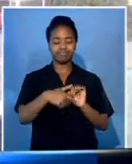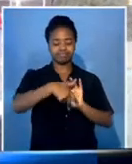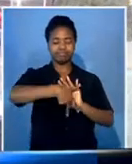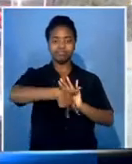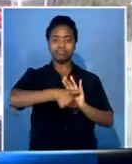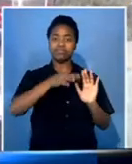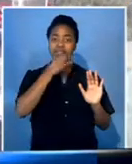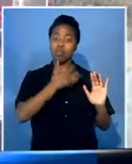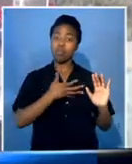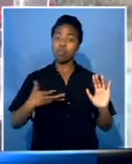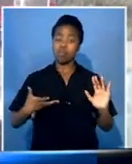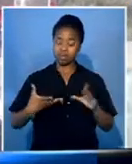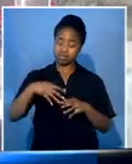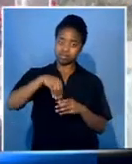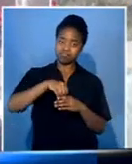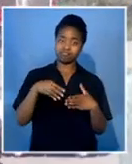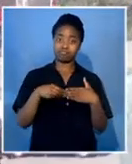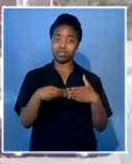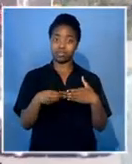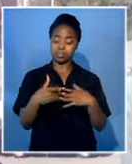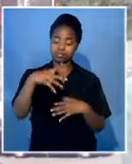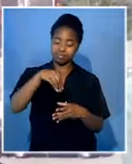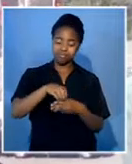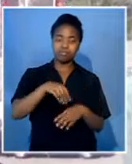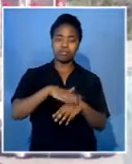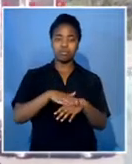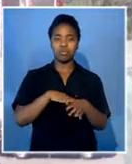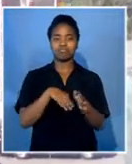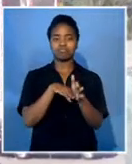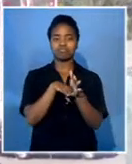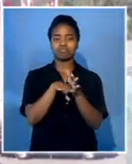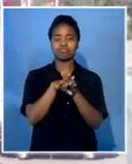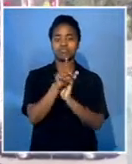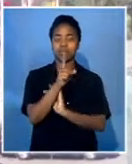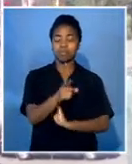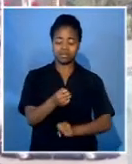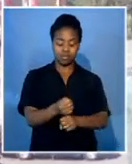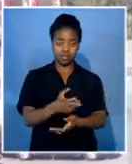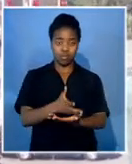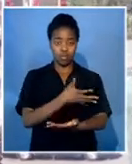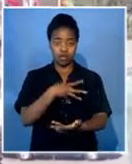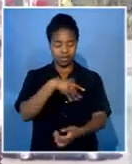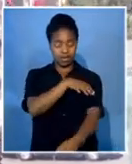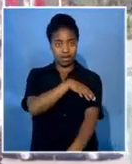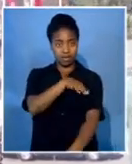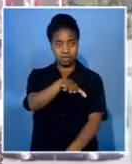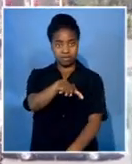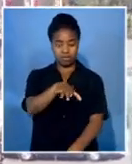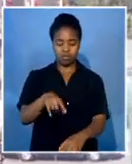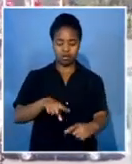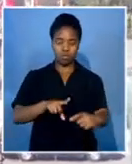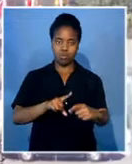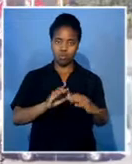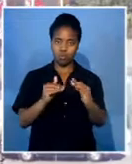on women's leadership and participation, while also requiring the Council to include provisions on the empowerment of women and gender equality